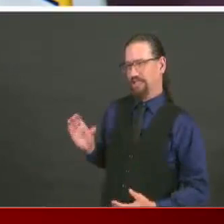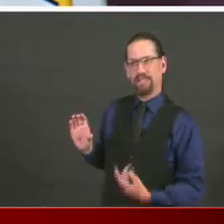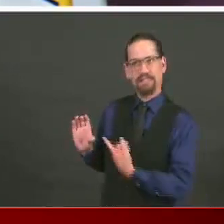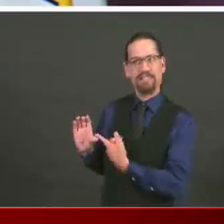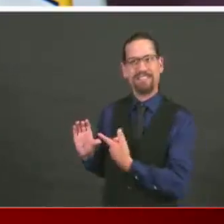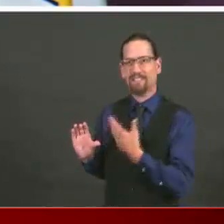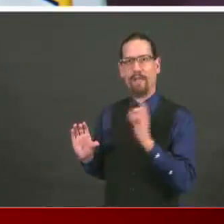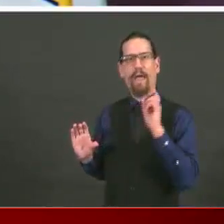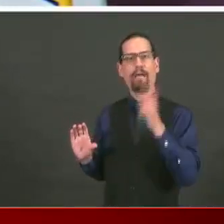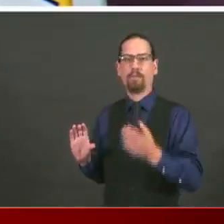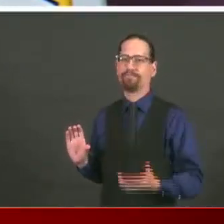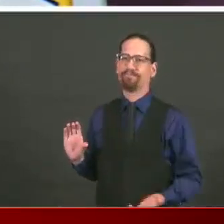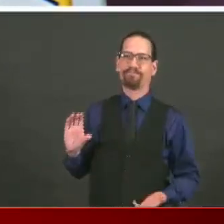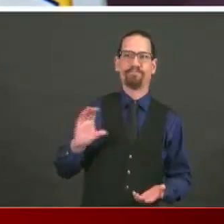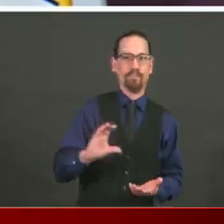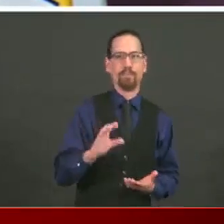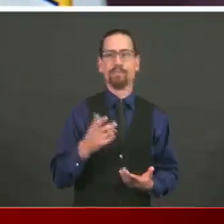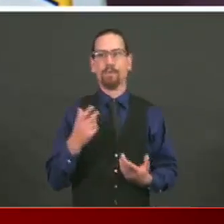backfill. So